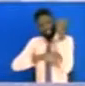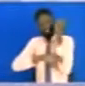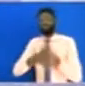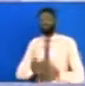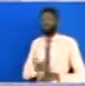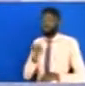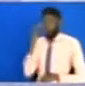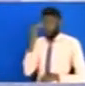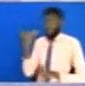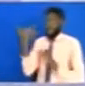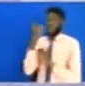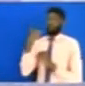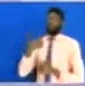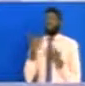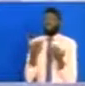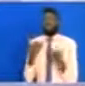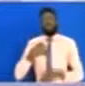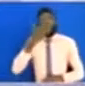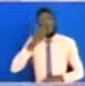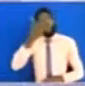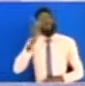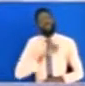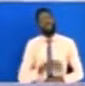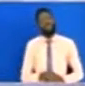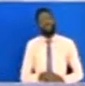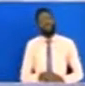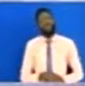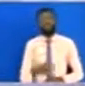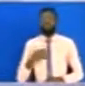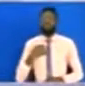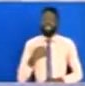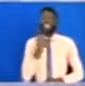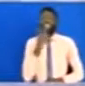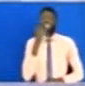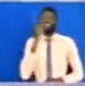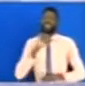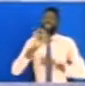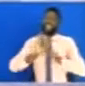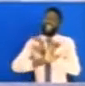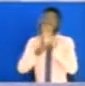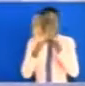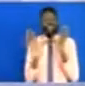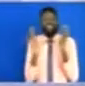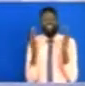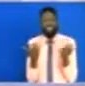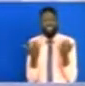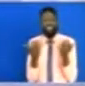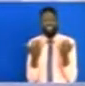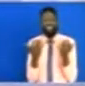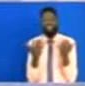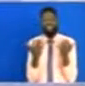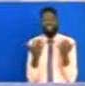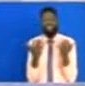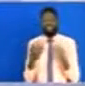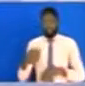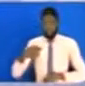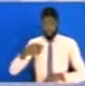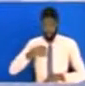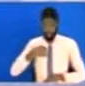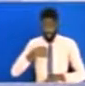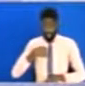why you're asking me, and I have answered you. I have said clearly that to the extent